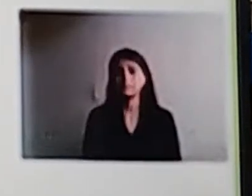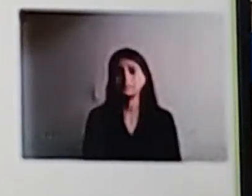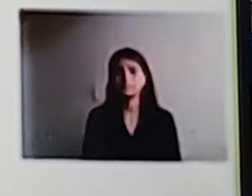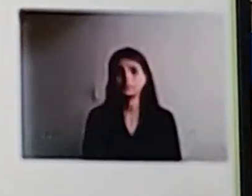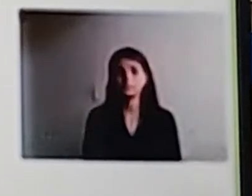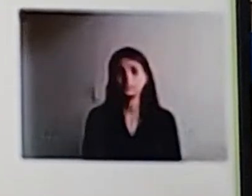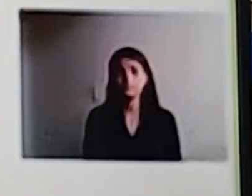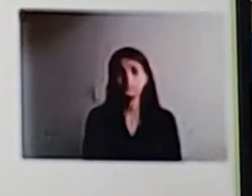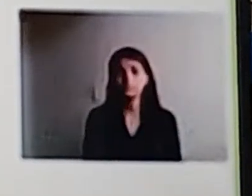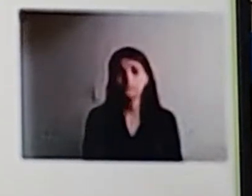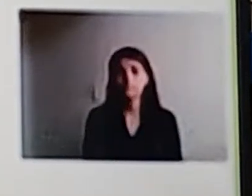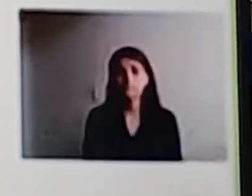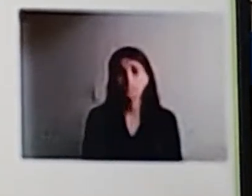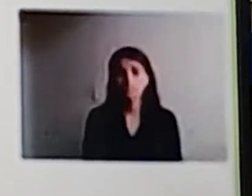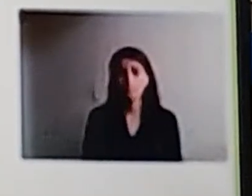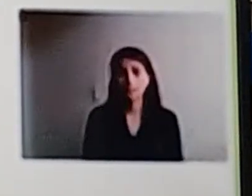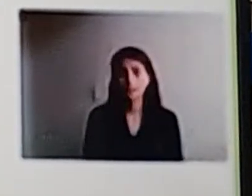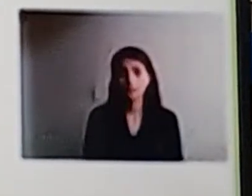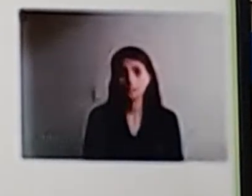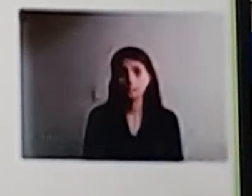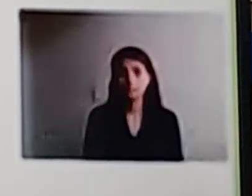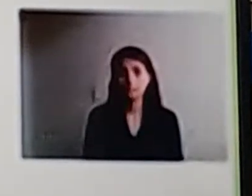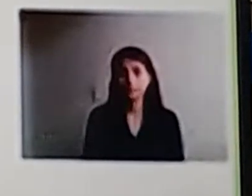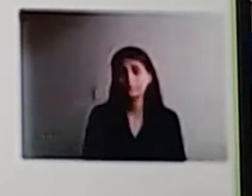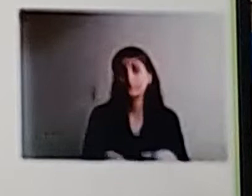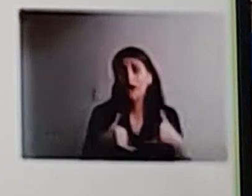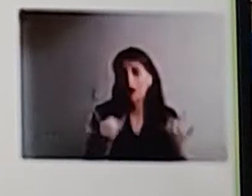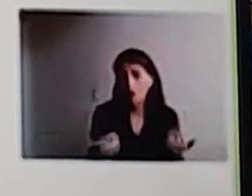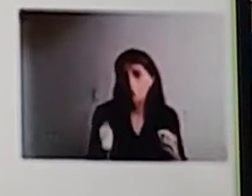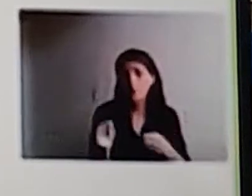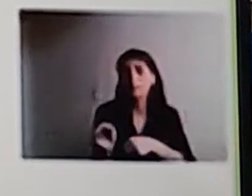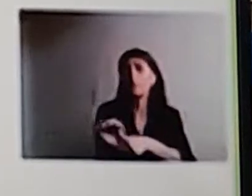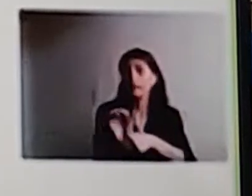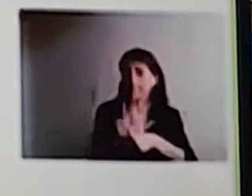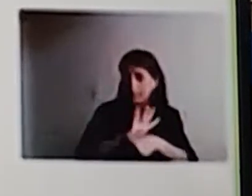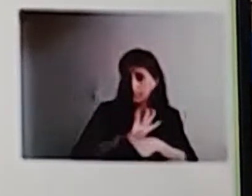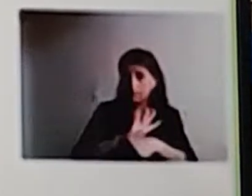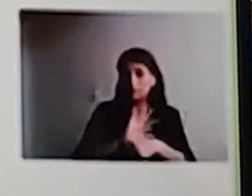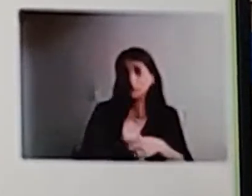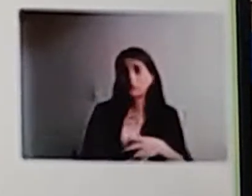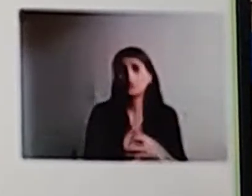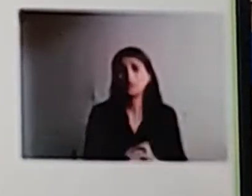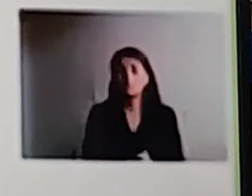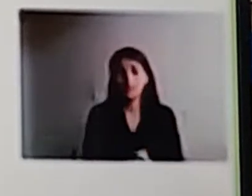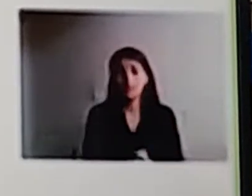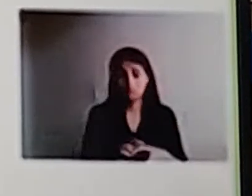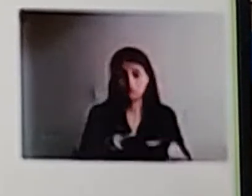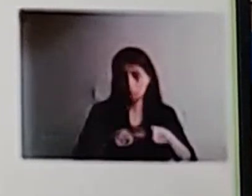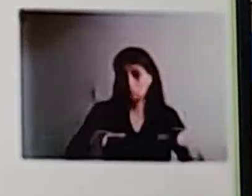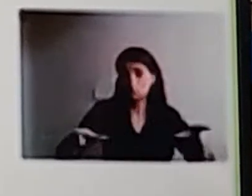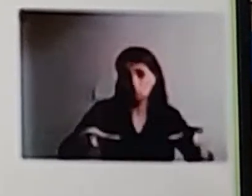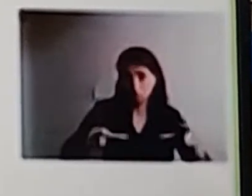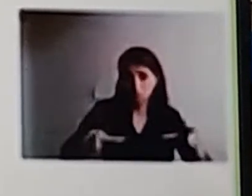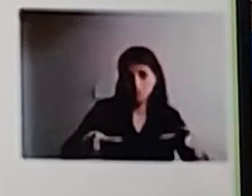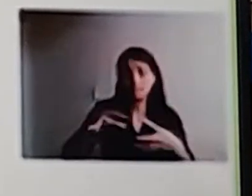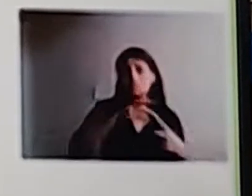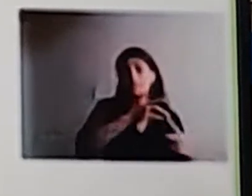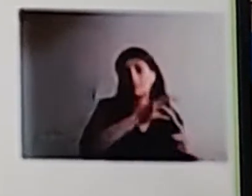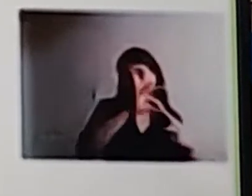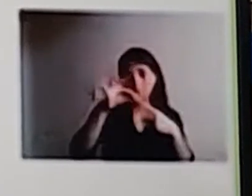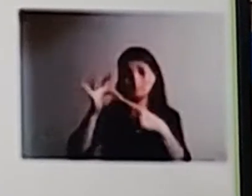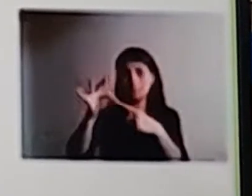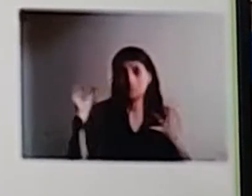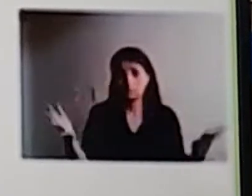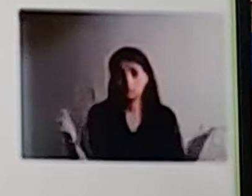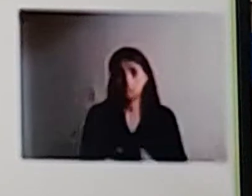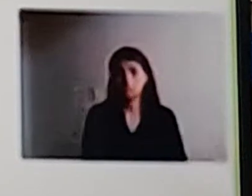measurement now of this area. It should be not more than 1 meter. The height of the reception should be not more than 1